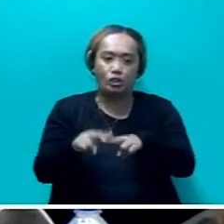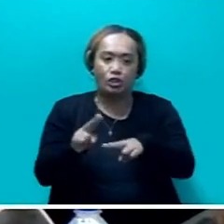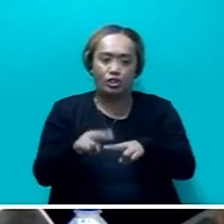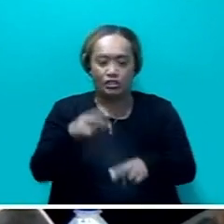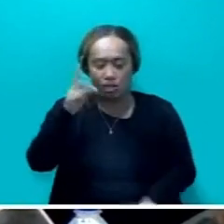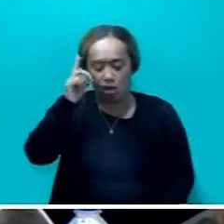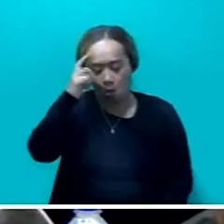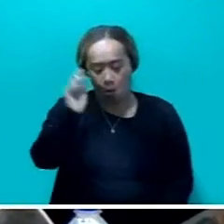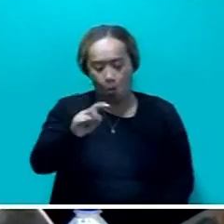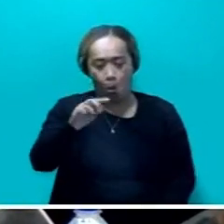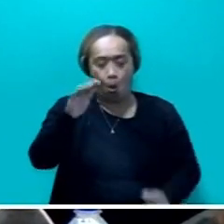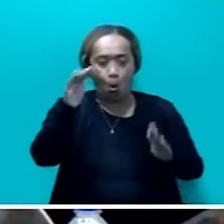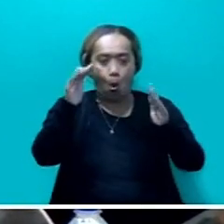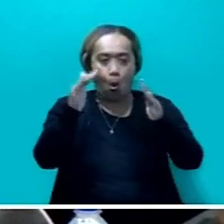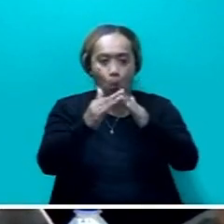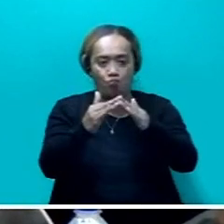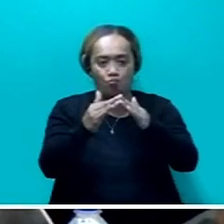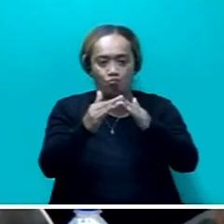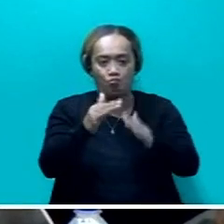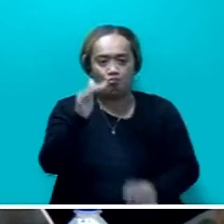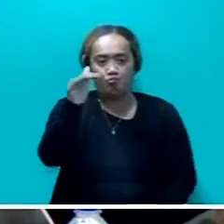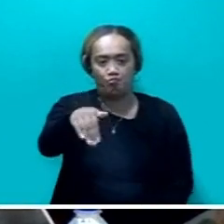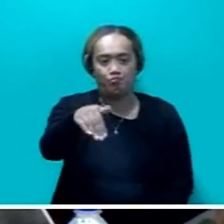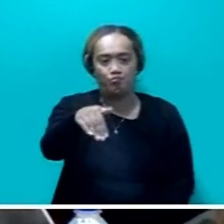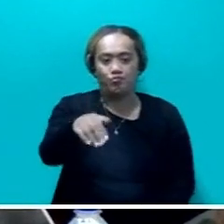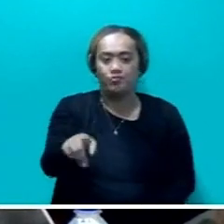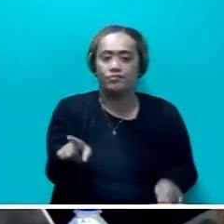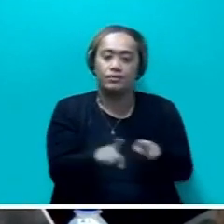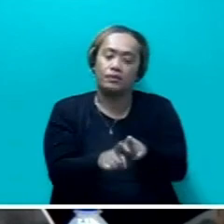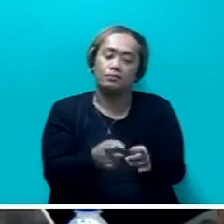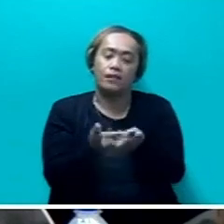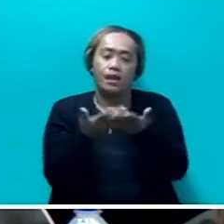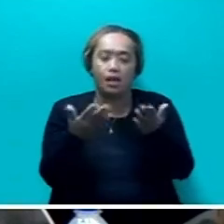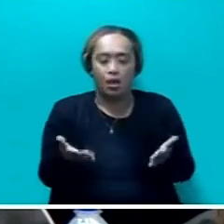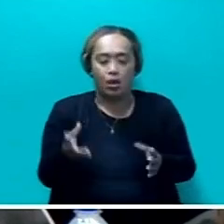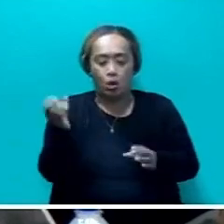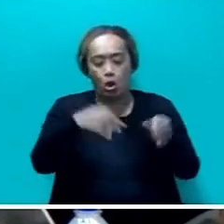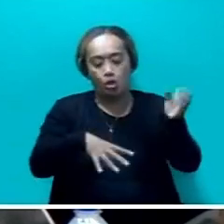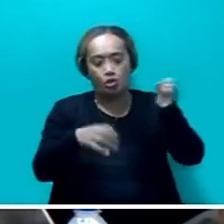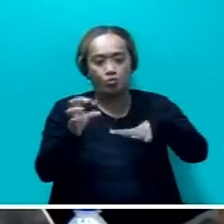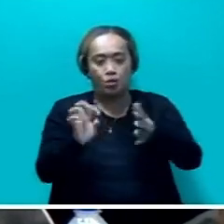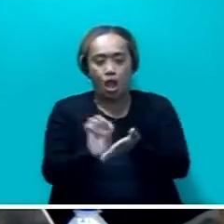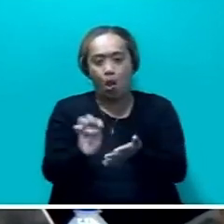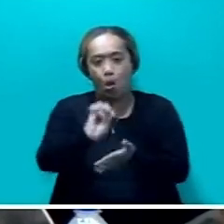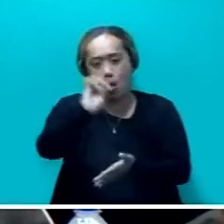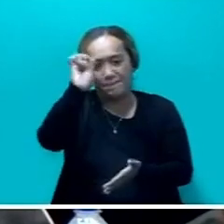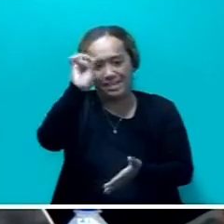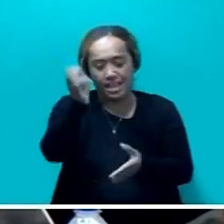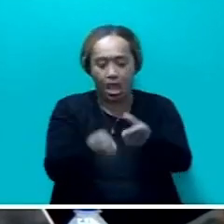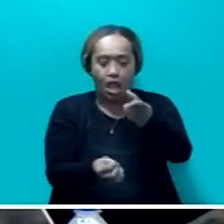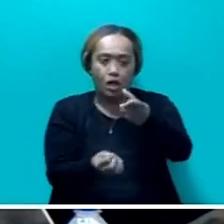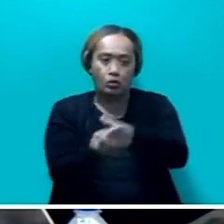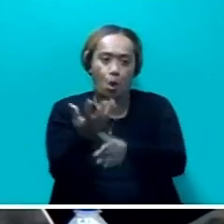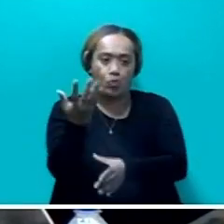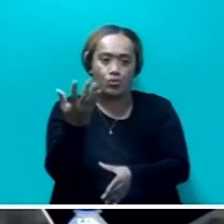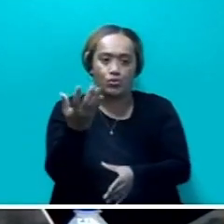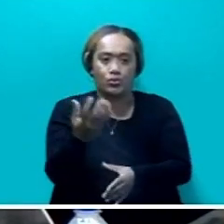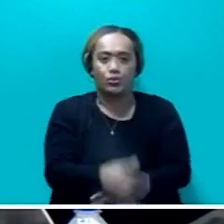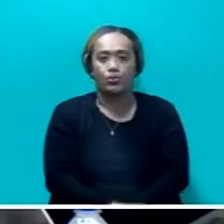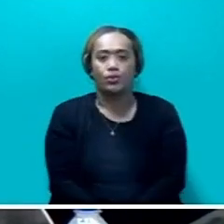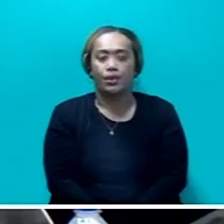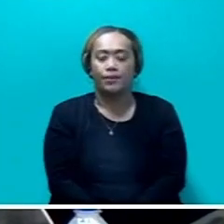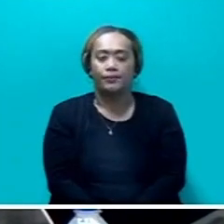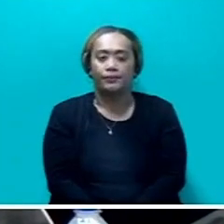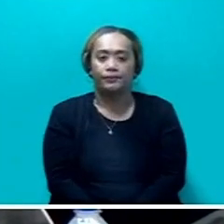their home, working and contributing to the Fiji economy and overall growth. Mr. Speaker, the